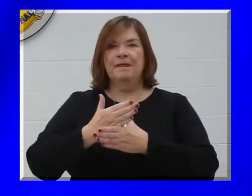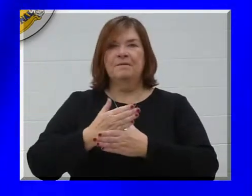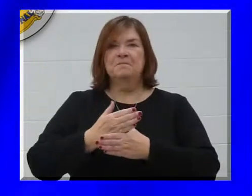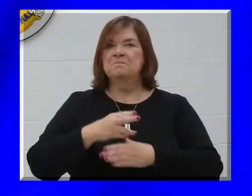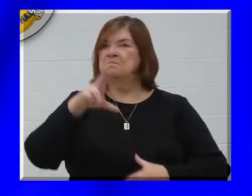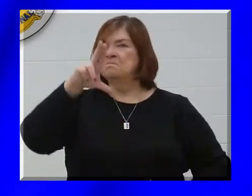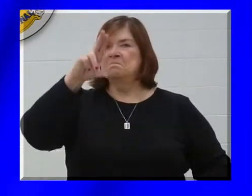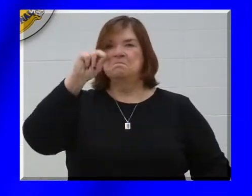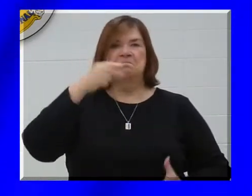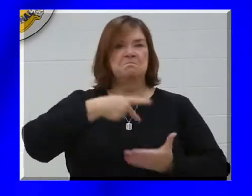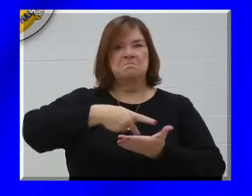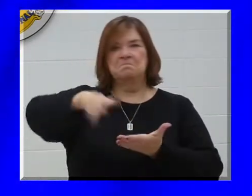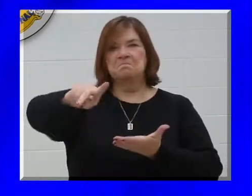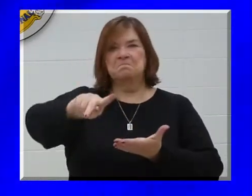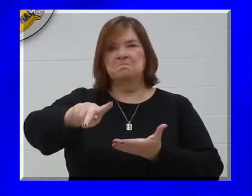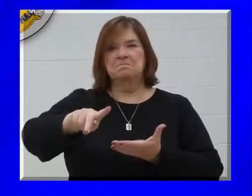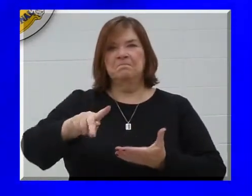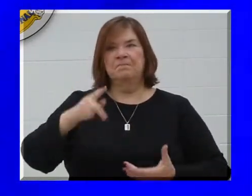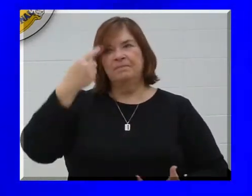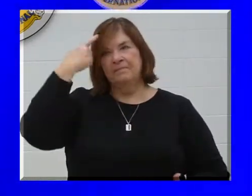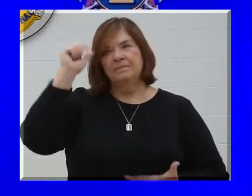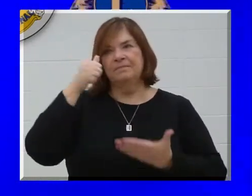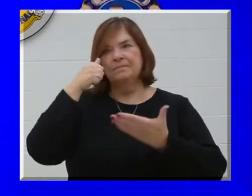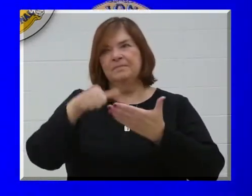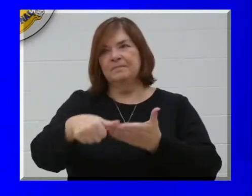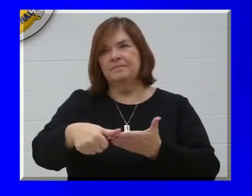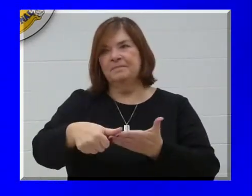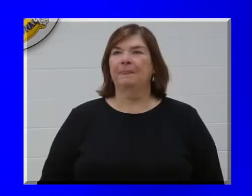no shipping or processing fees.